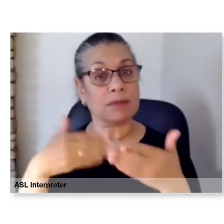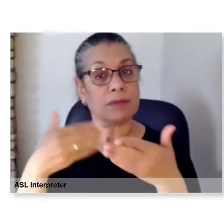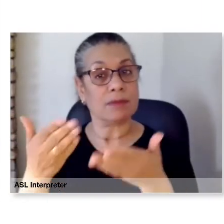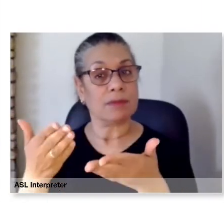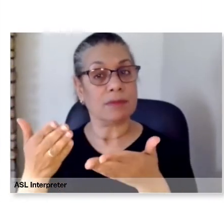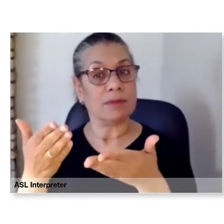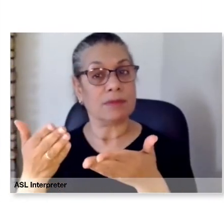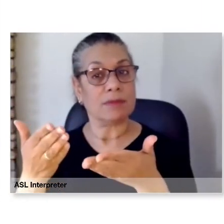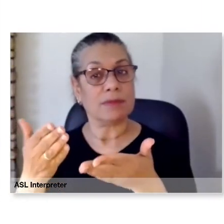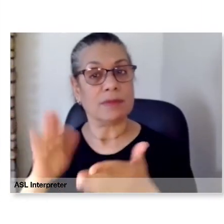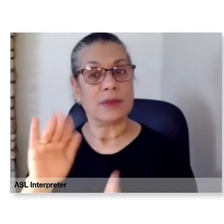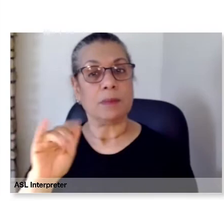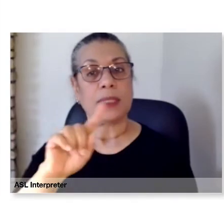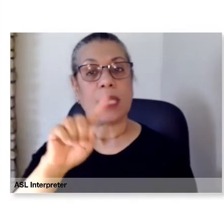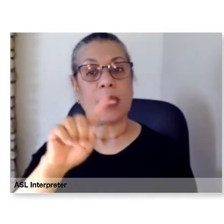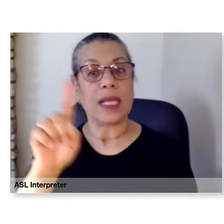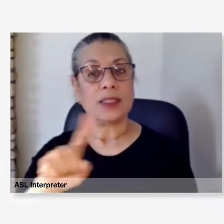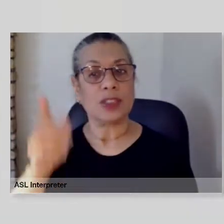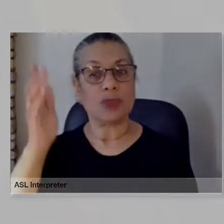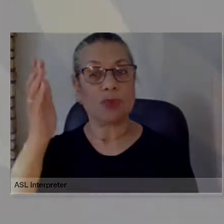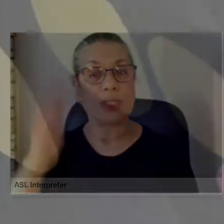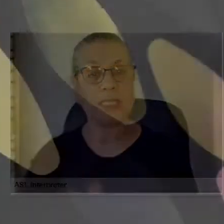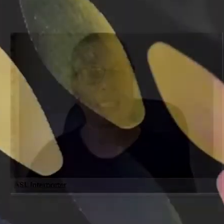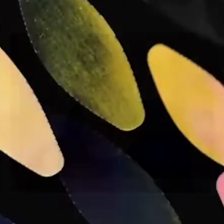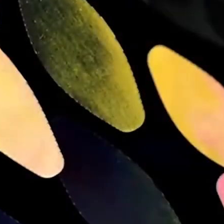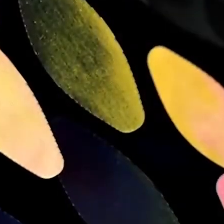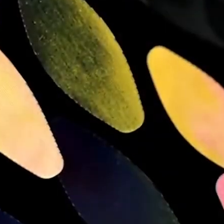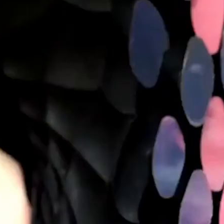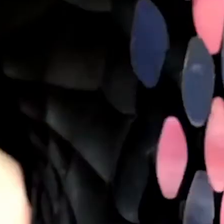Benaz's presentation.